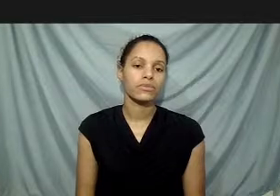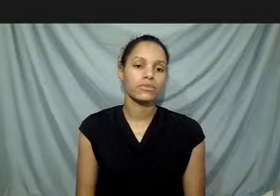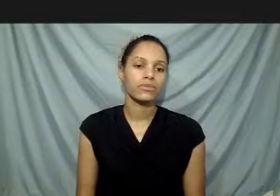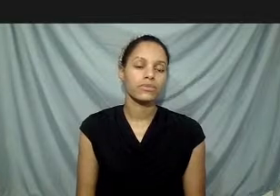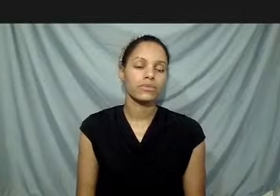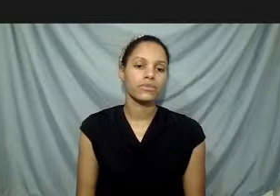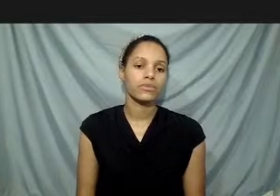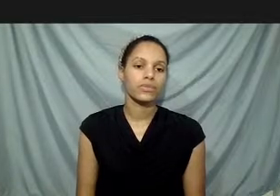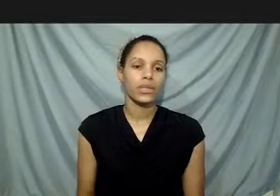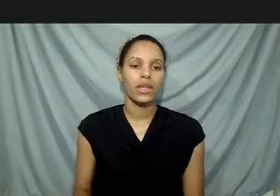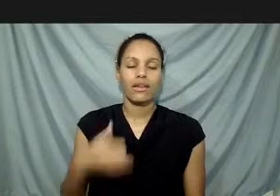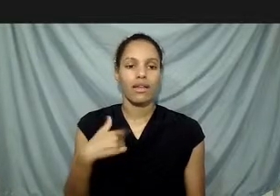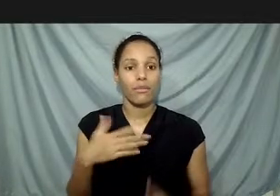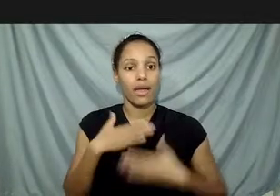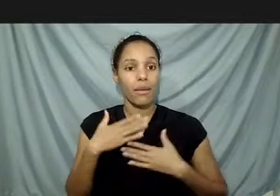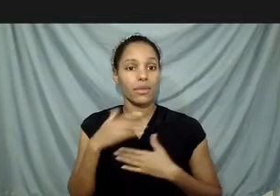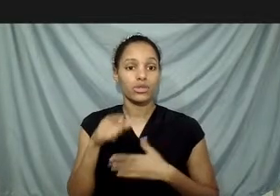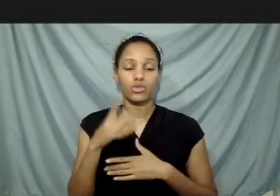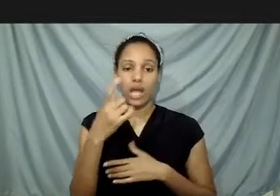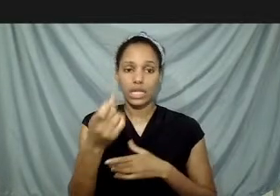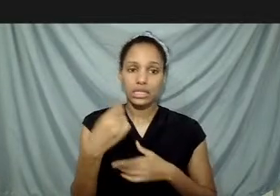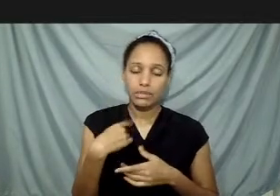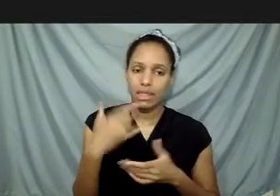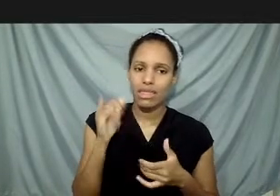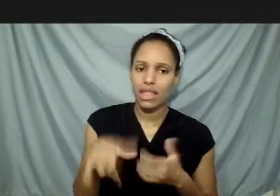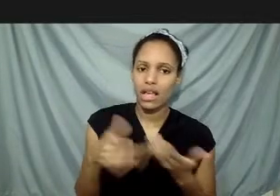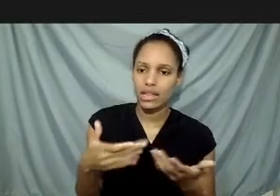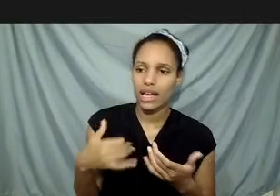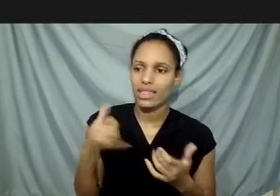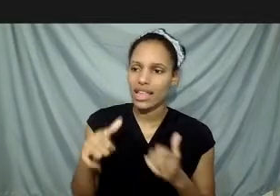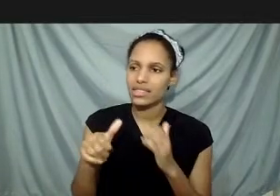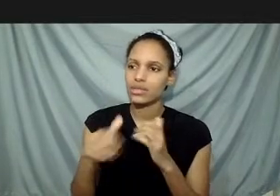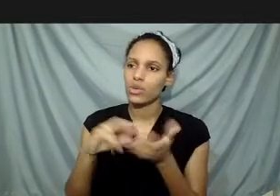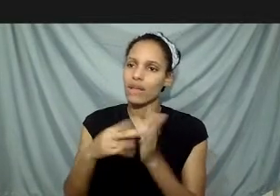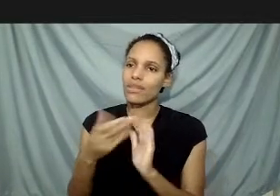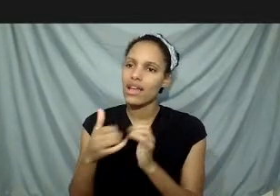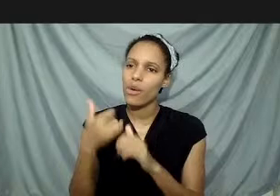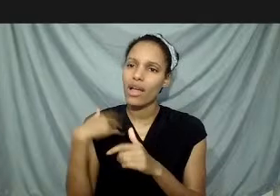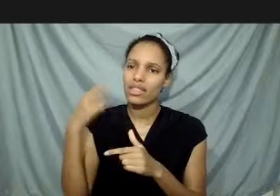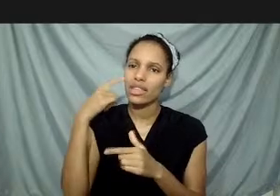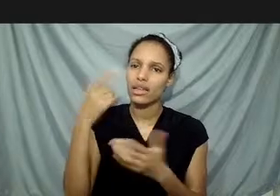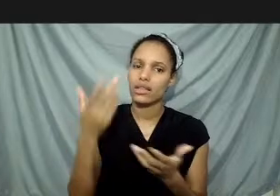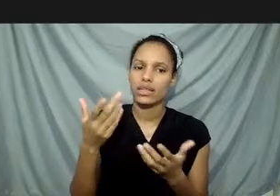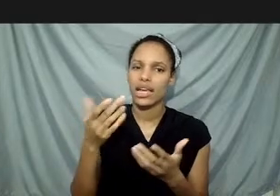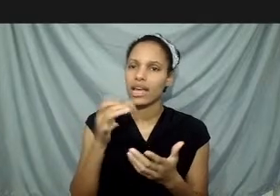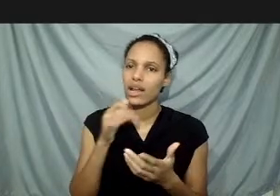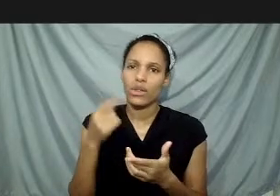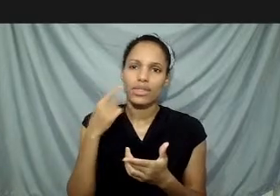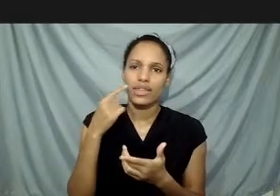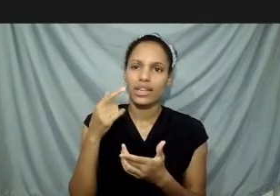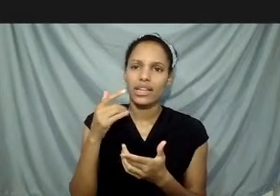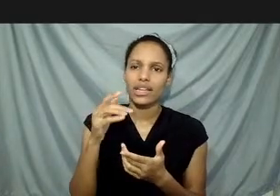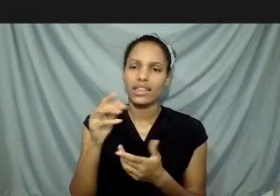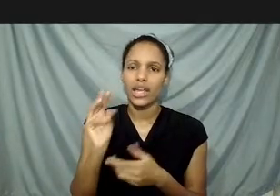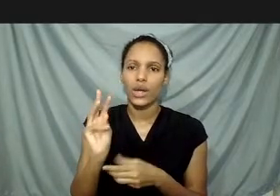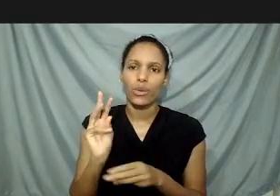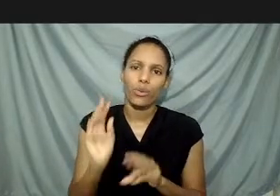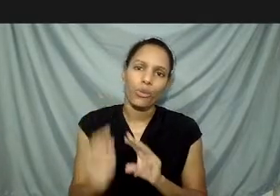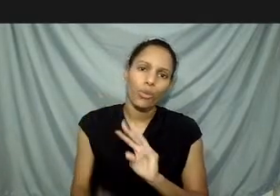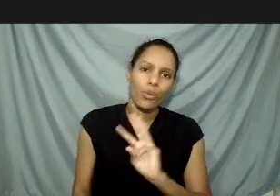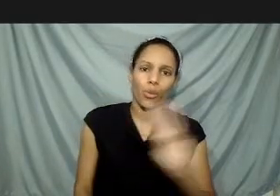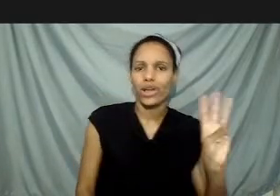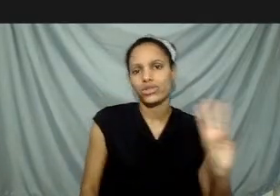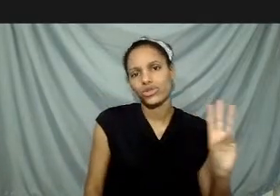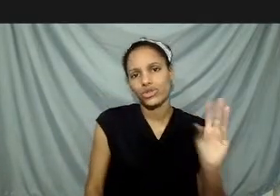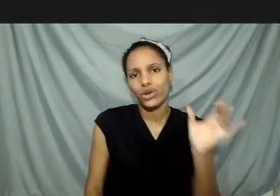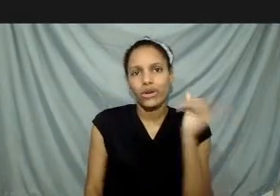again, that's what I mean by how I think. I don't think in Western terms at all.